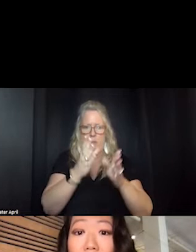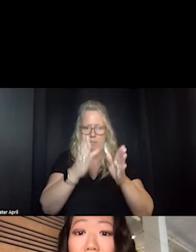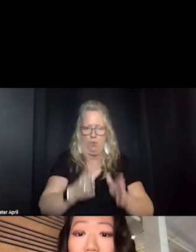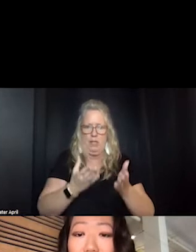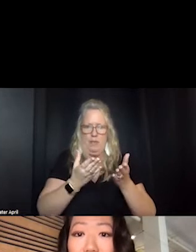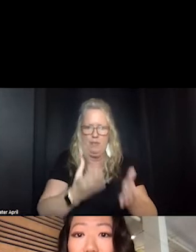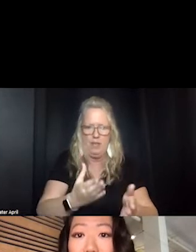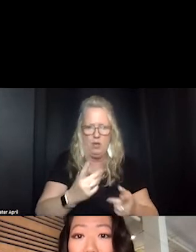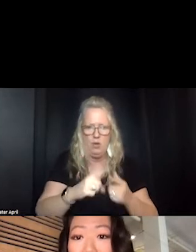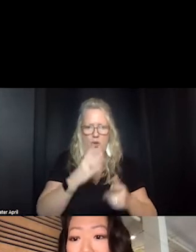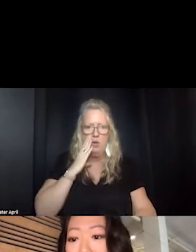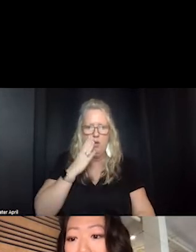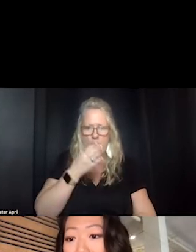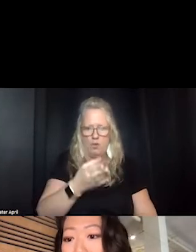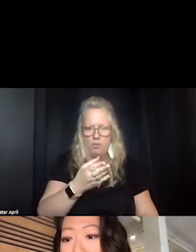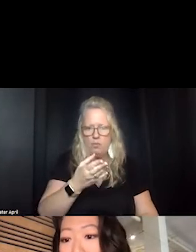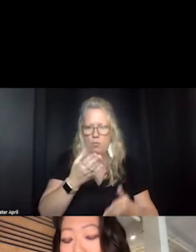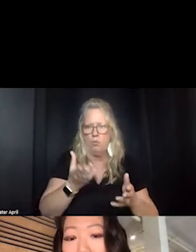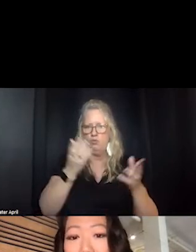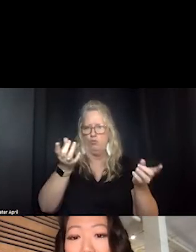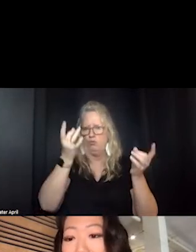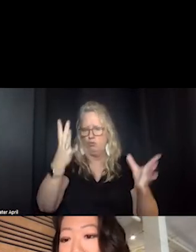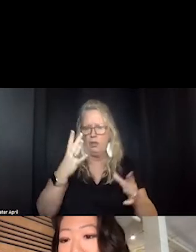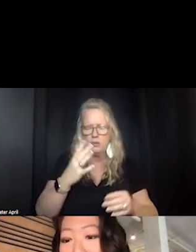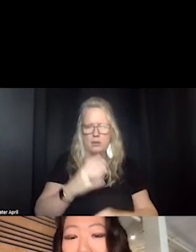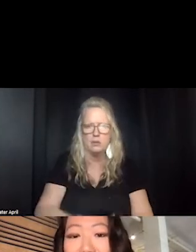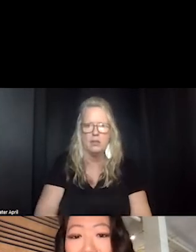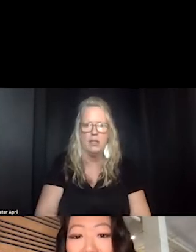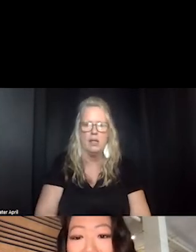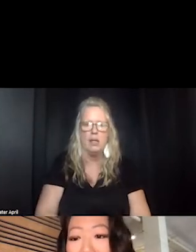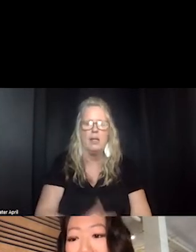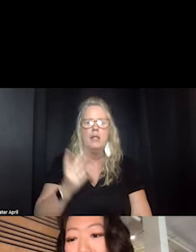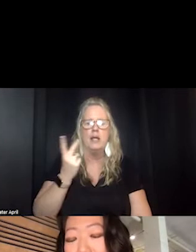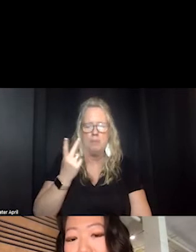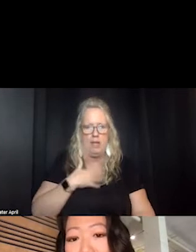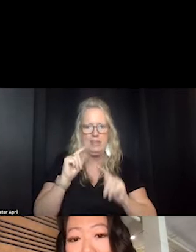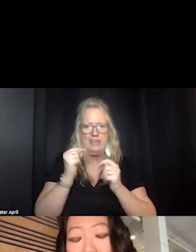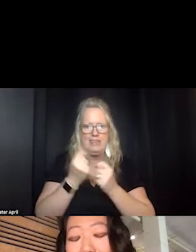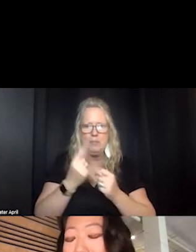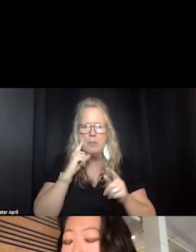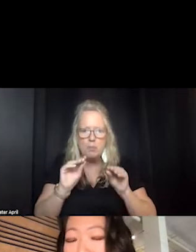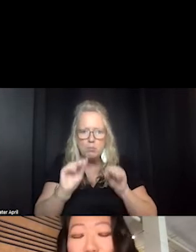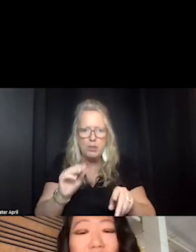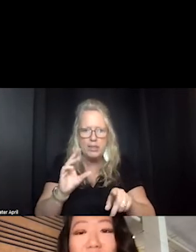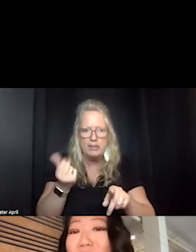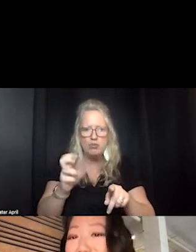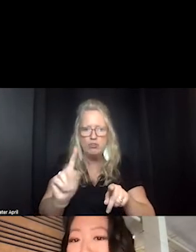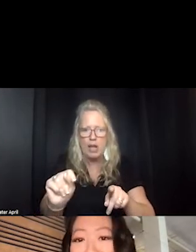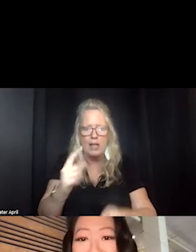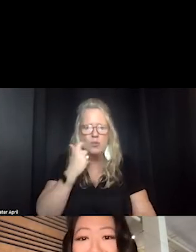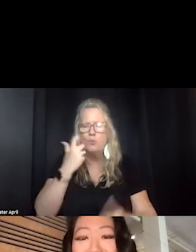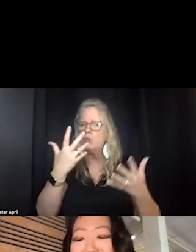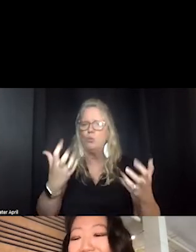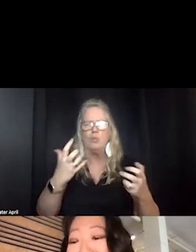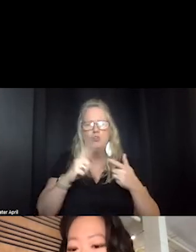worst moment. And Eileen, my teammate, dropped a link in the chat. Please, we just want feedback